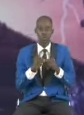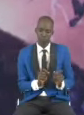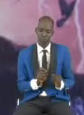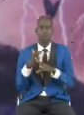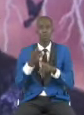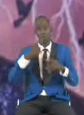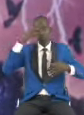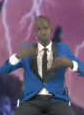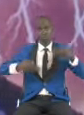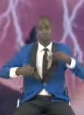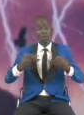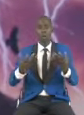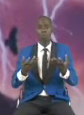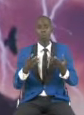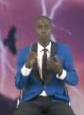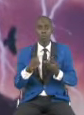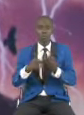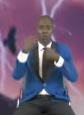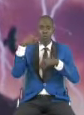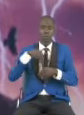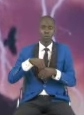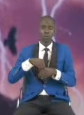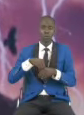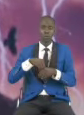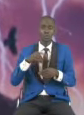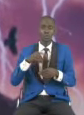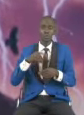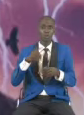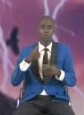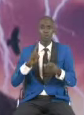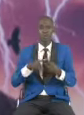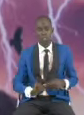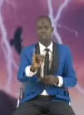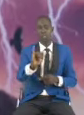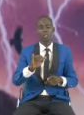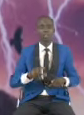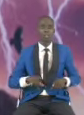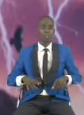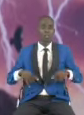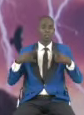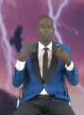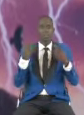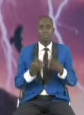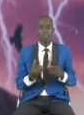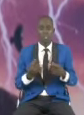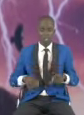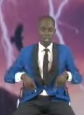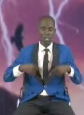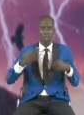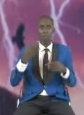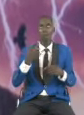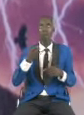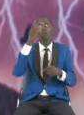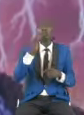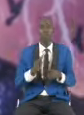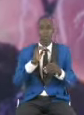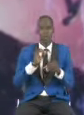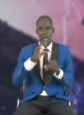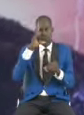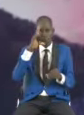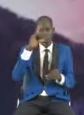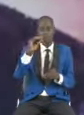to come to everlasting life, eternal life, the life of God in man. And so